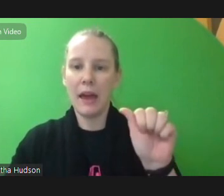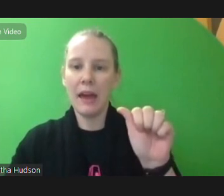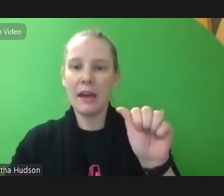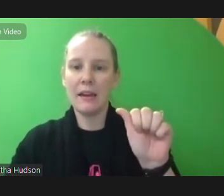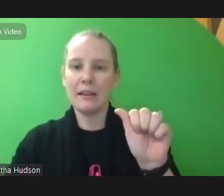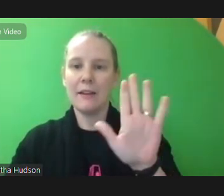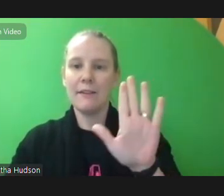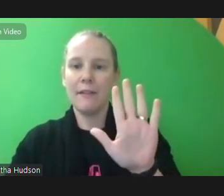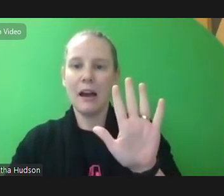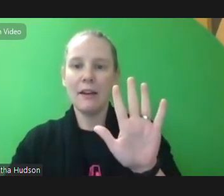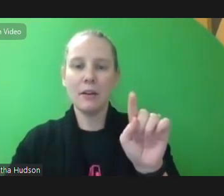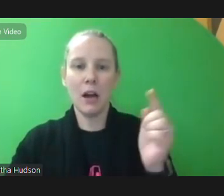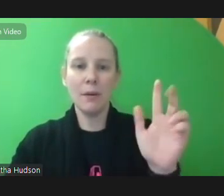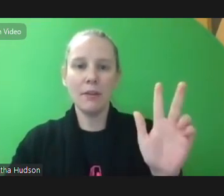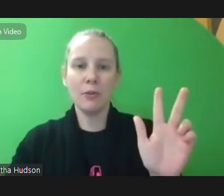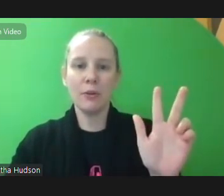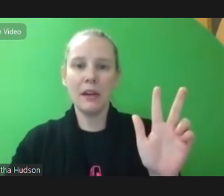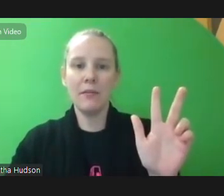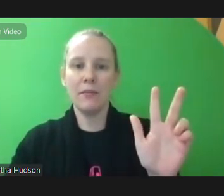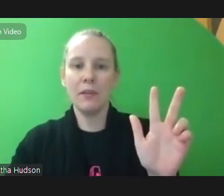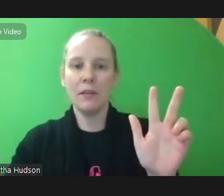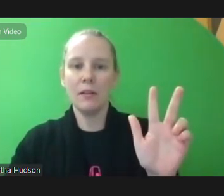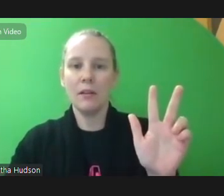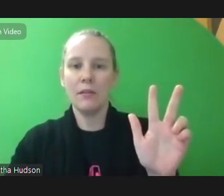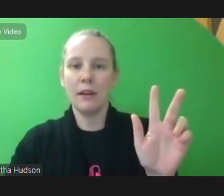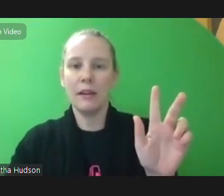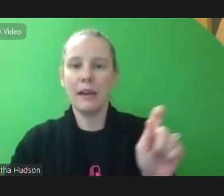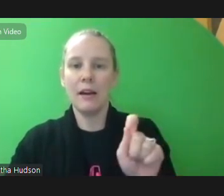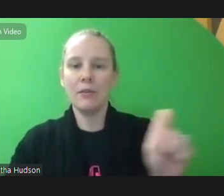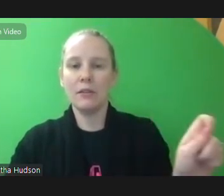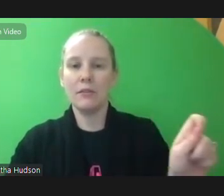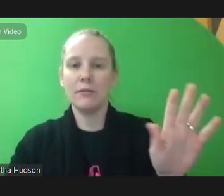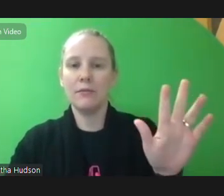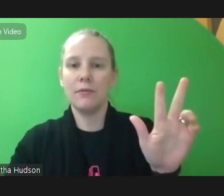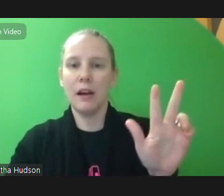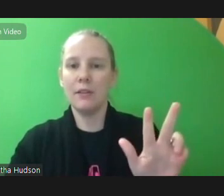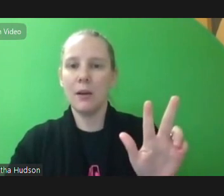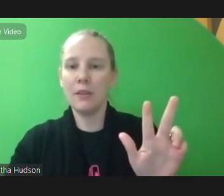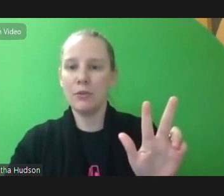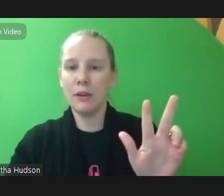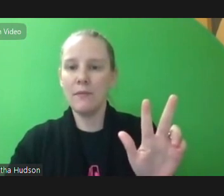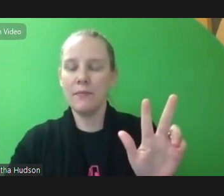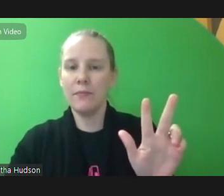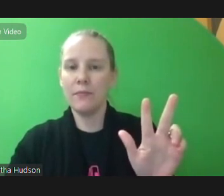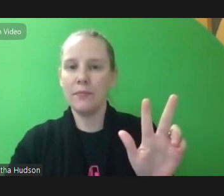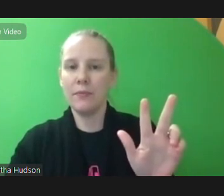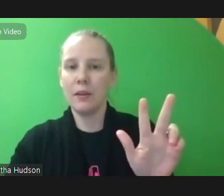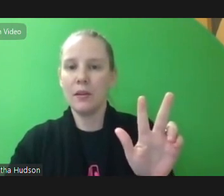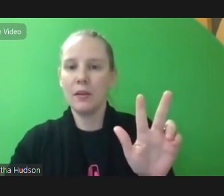So A is at 5 comma 3. If I count 5 comma 3,